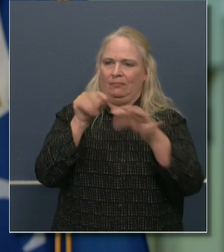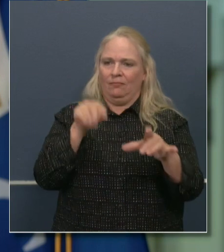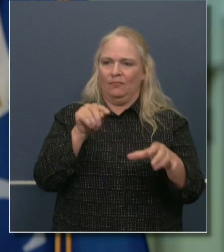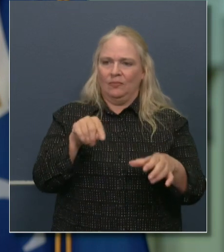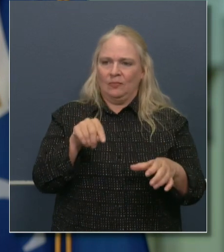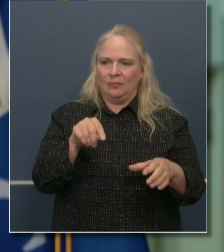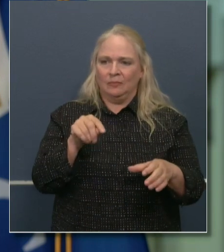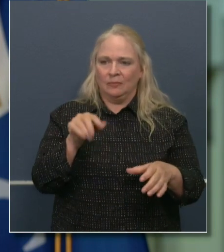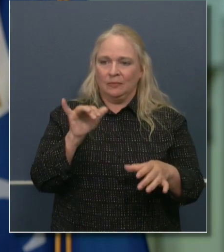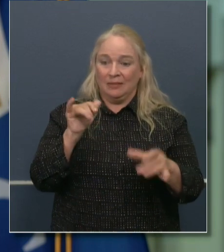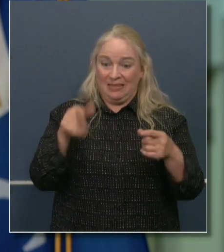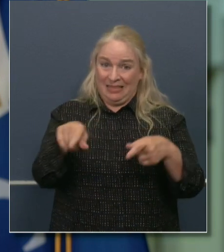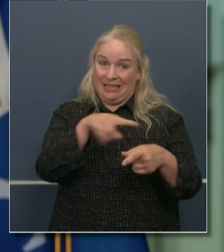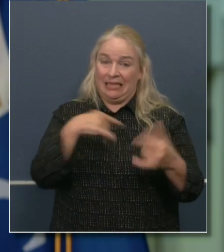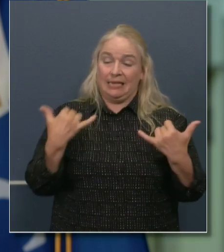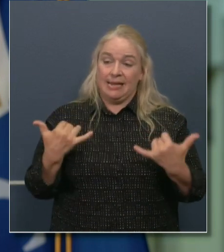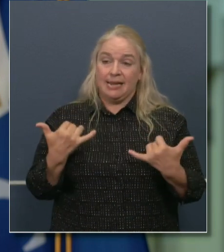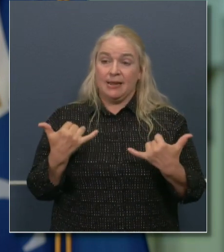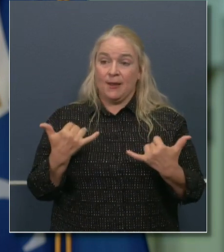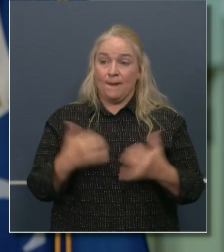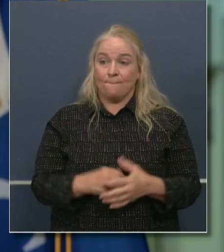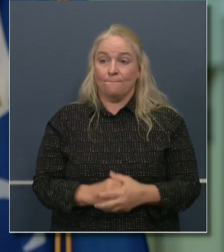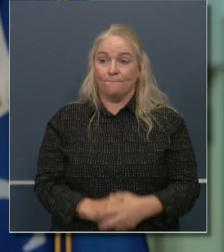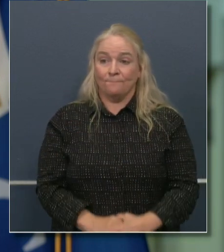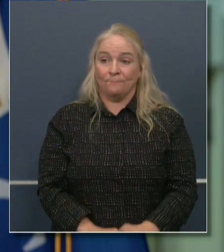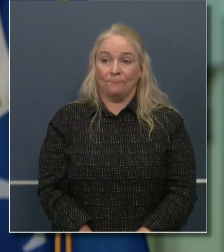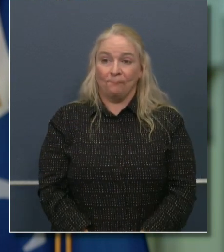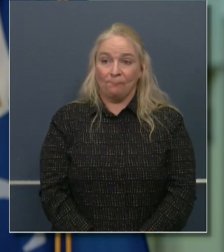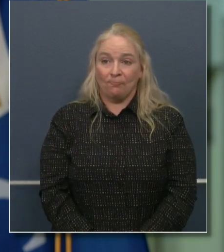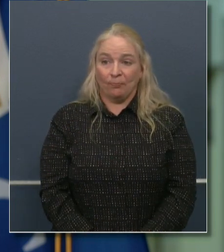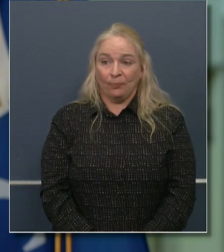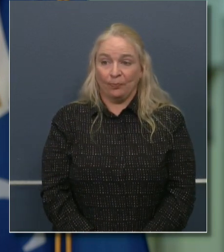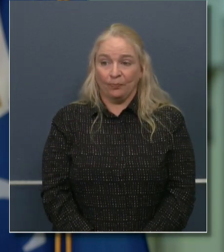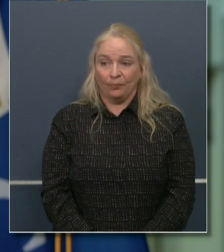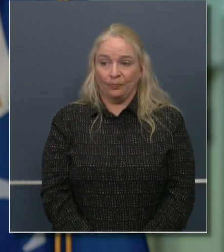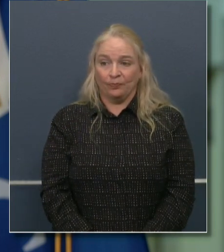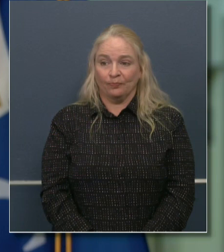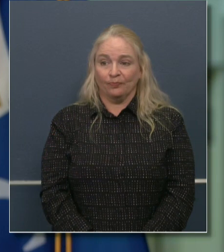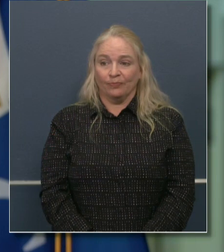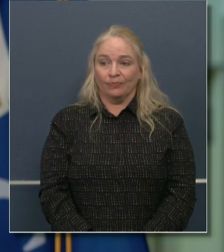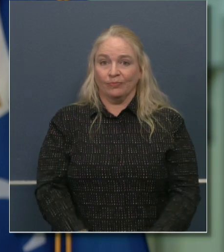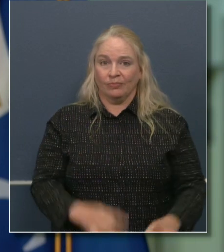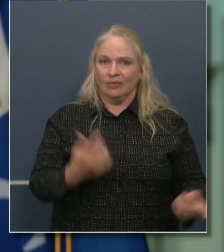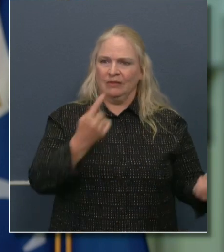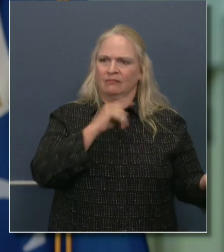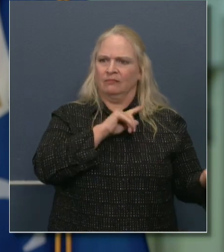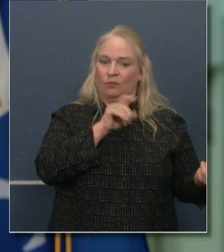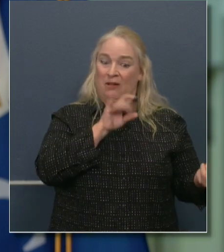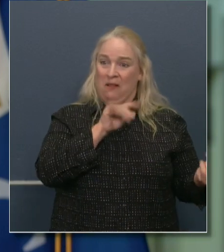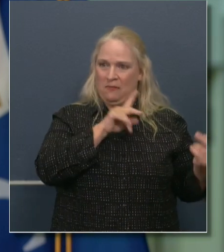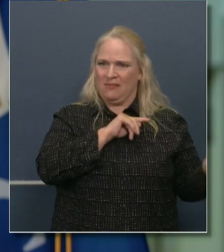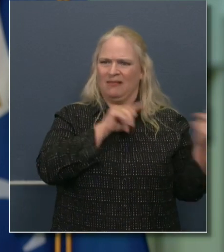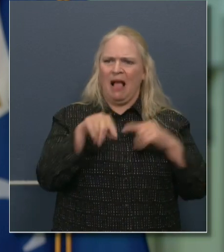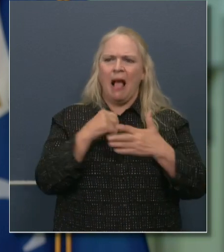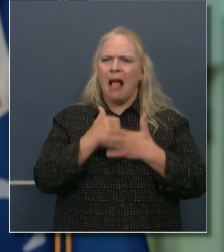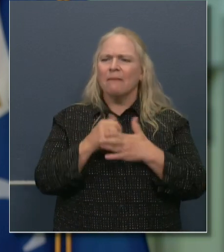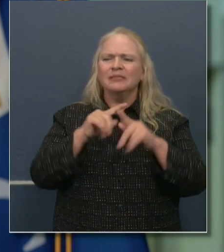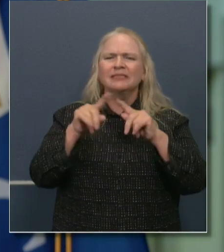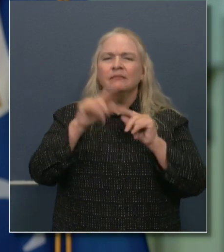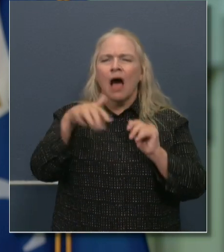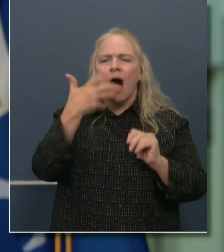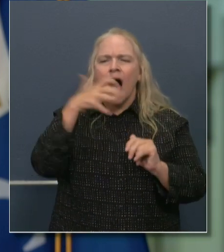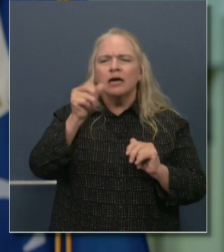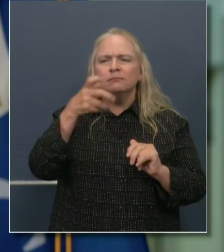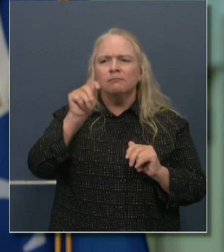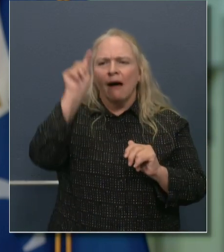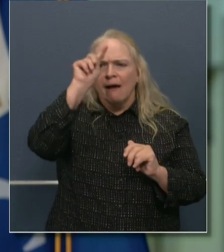are now being sent and will be deployed throughout the state of California. So the purpose of often, and this is an opportunity to maybe talk about